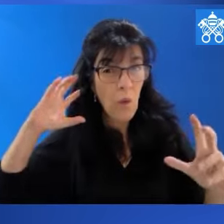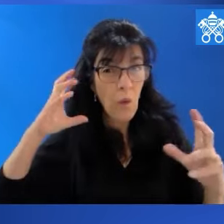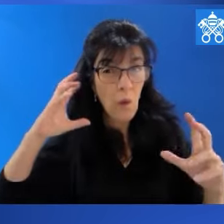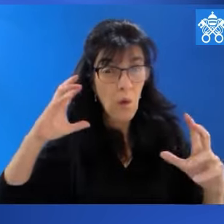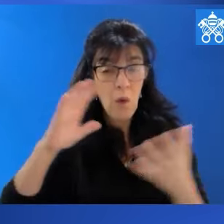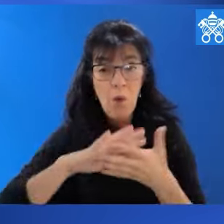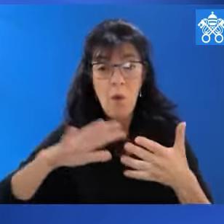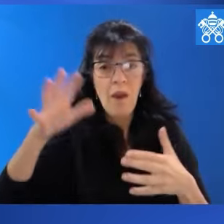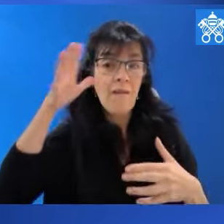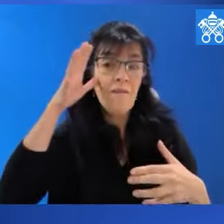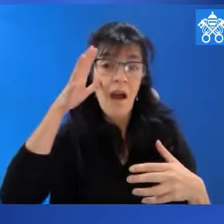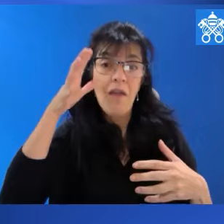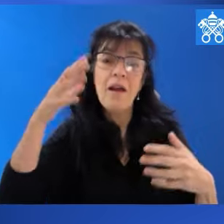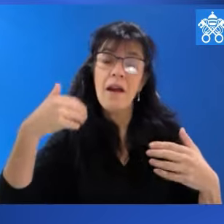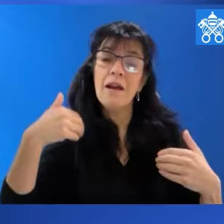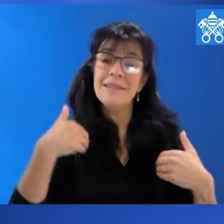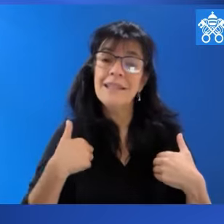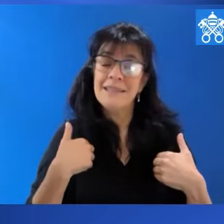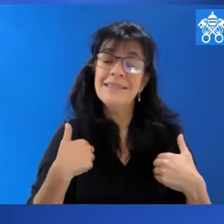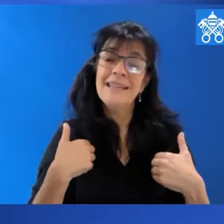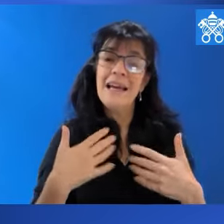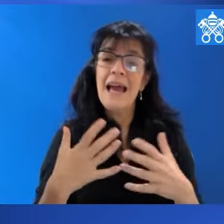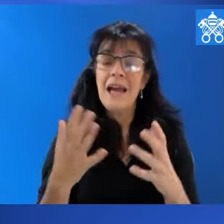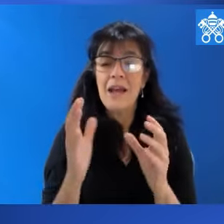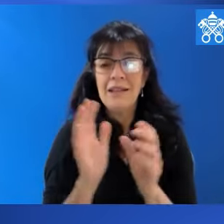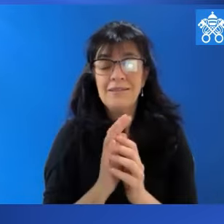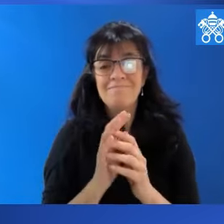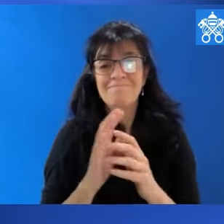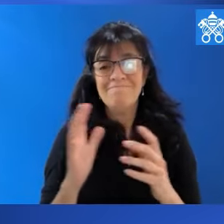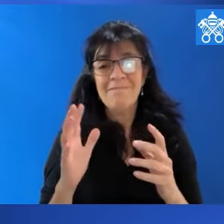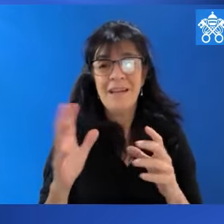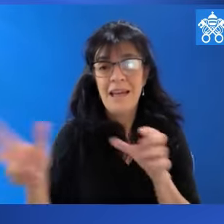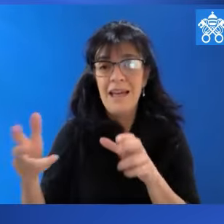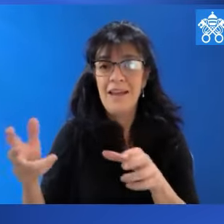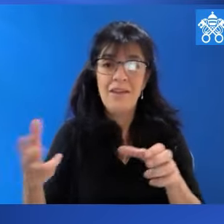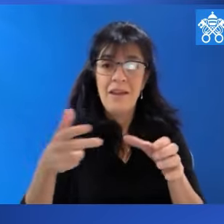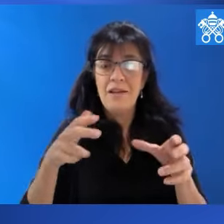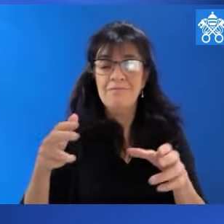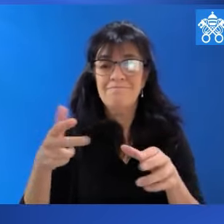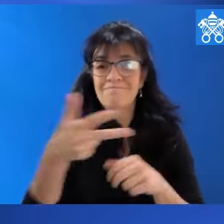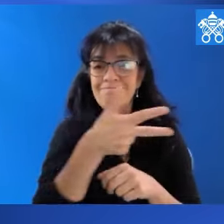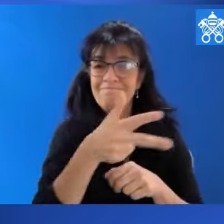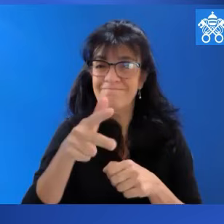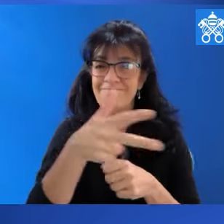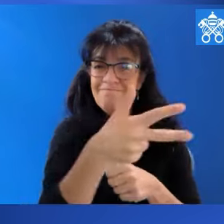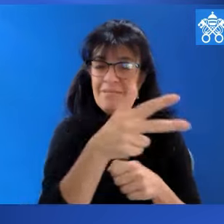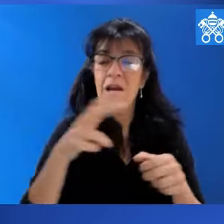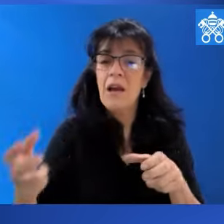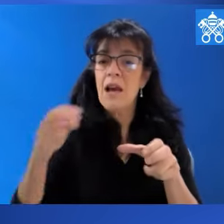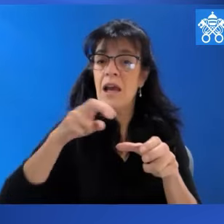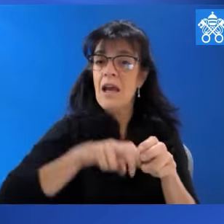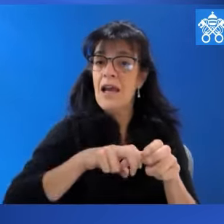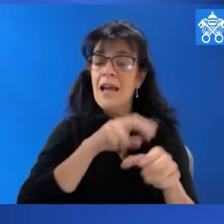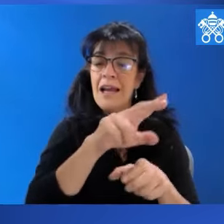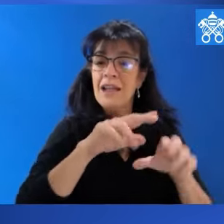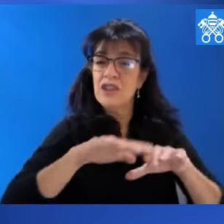the Holy Father, as usual, as he always does, had with him in the Pope Mobile some children that he took